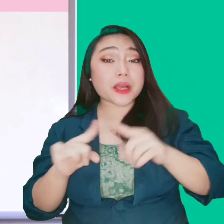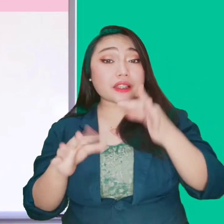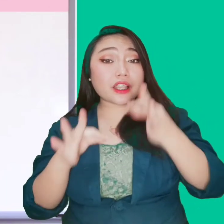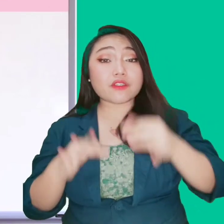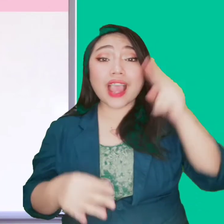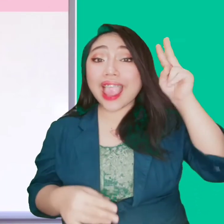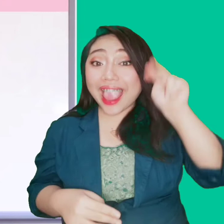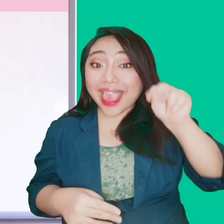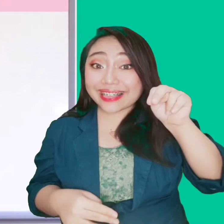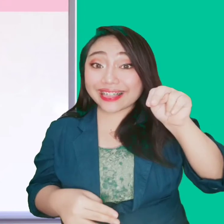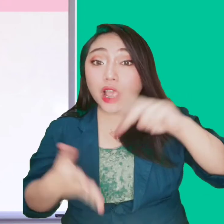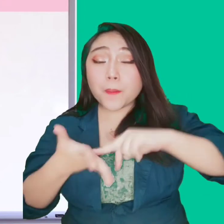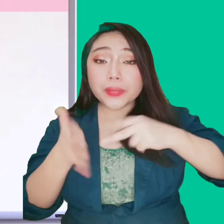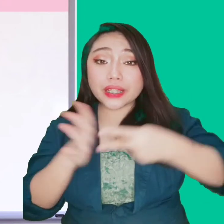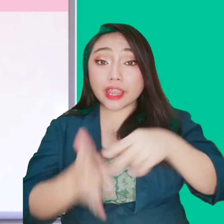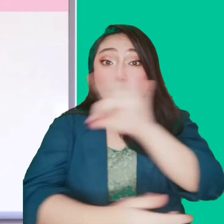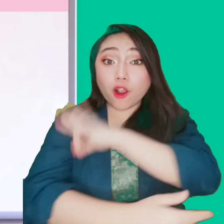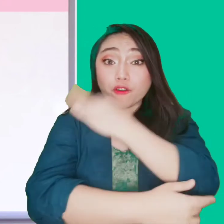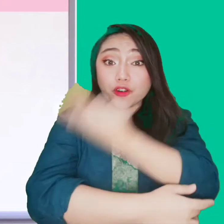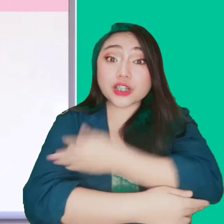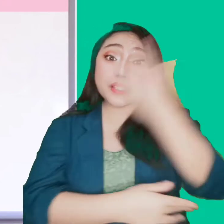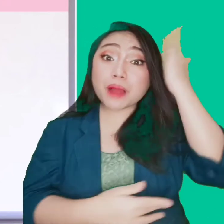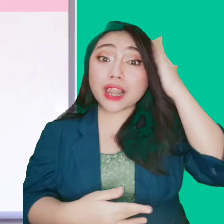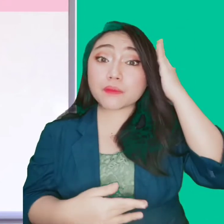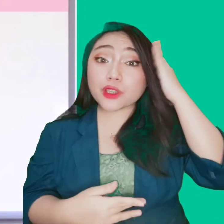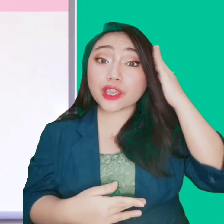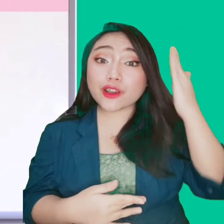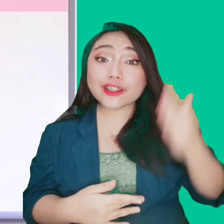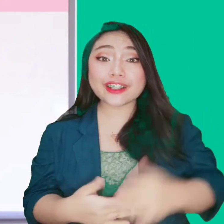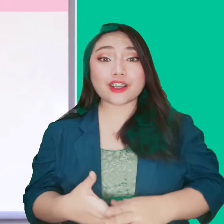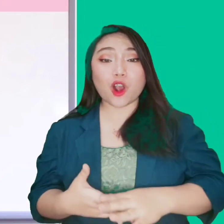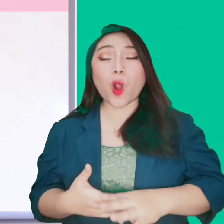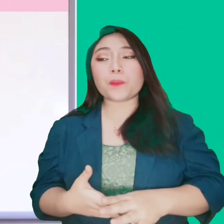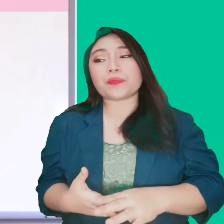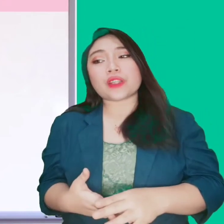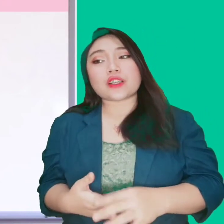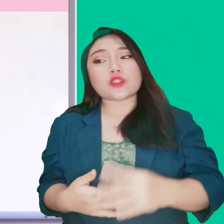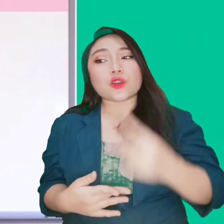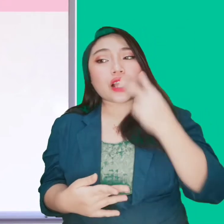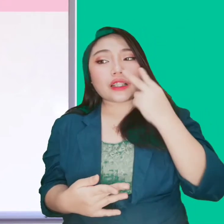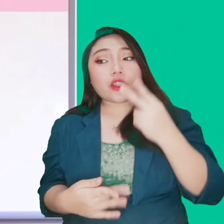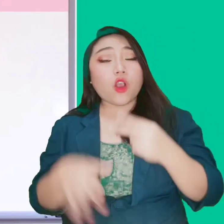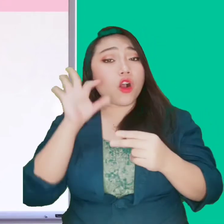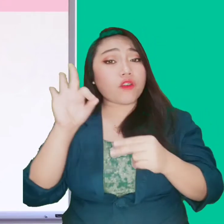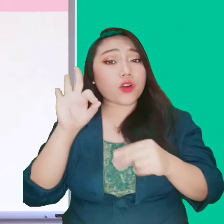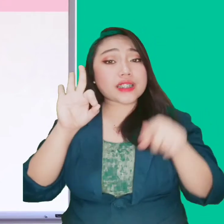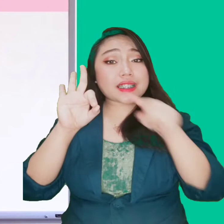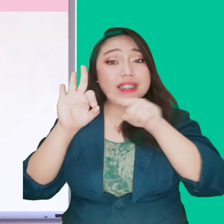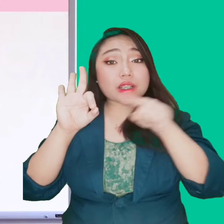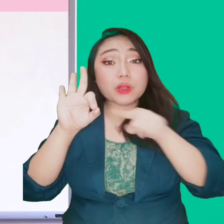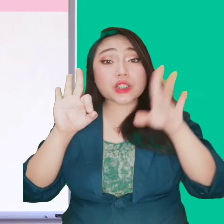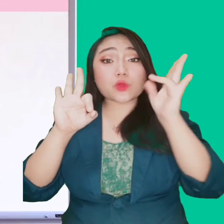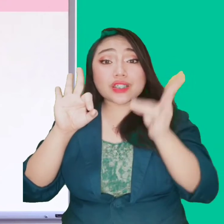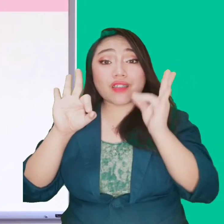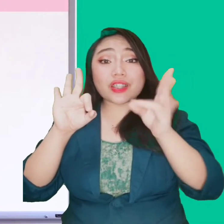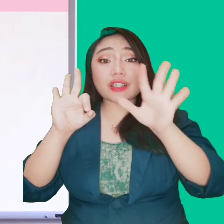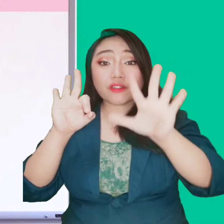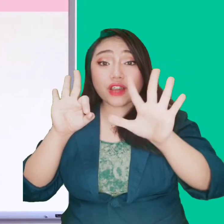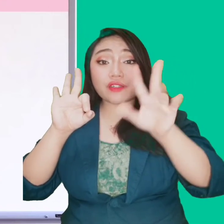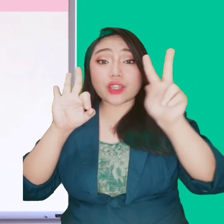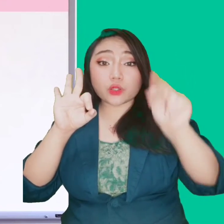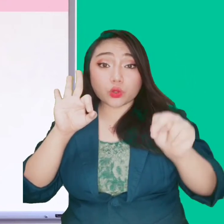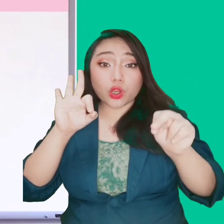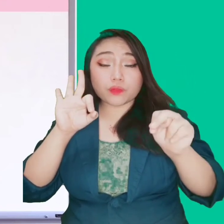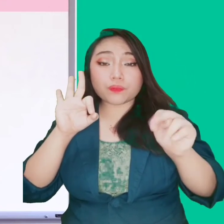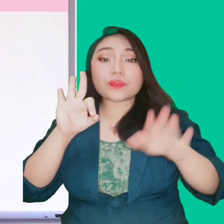if you see kilogram, then you know that that is mass, and if you see N, that's force. So F is